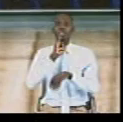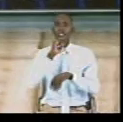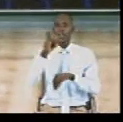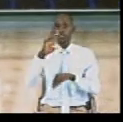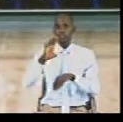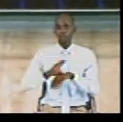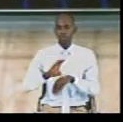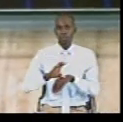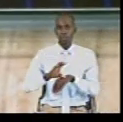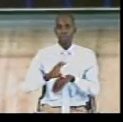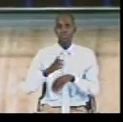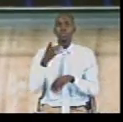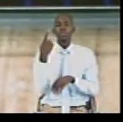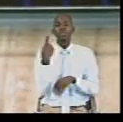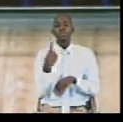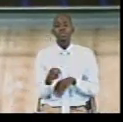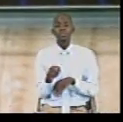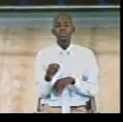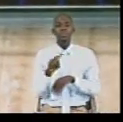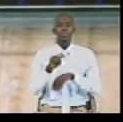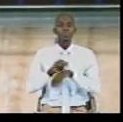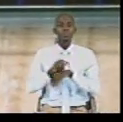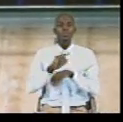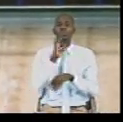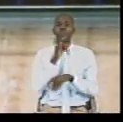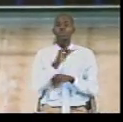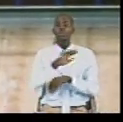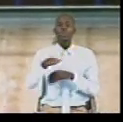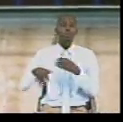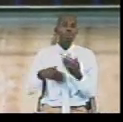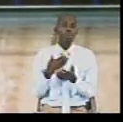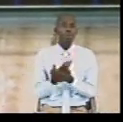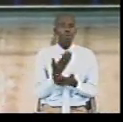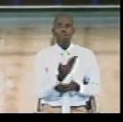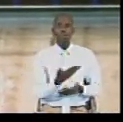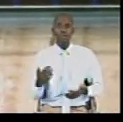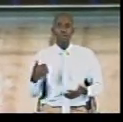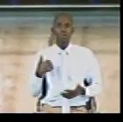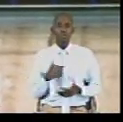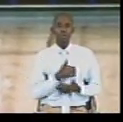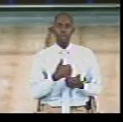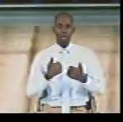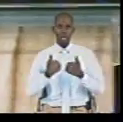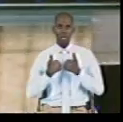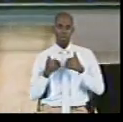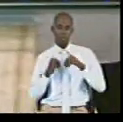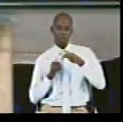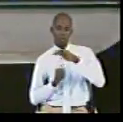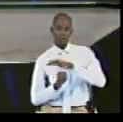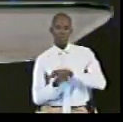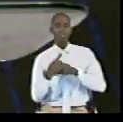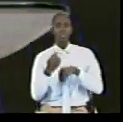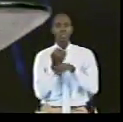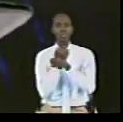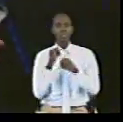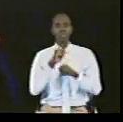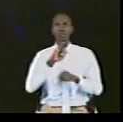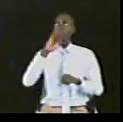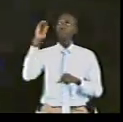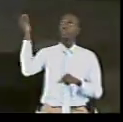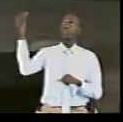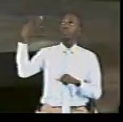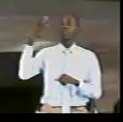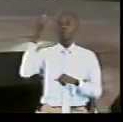the whole thing that we have under the saving grace of God. And there are some of the